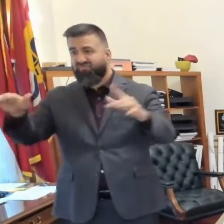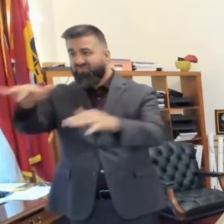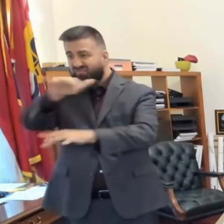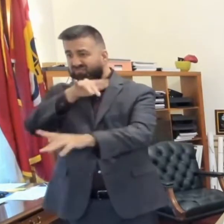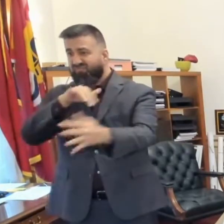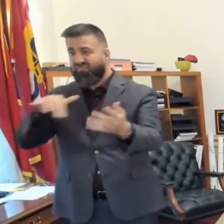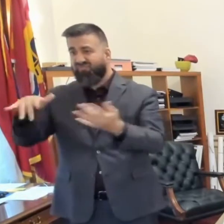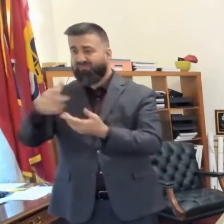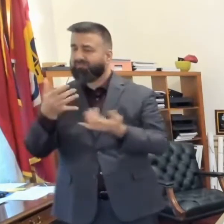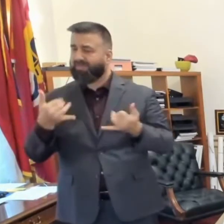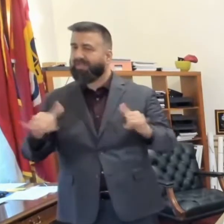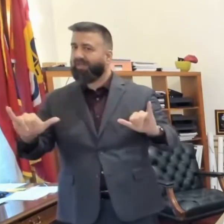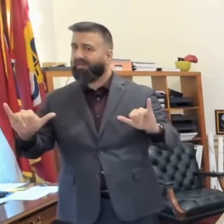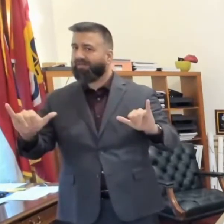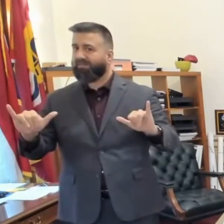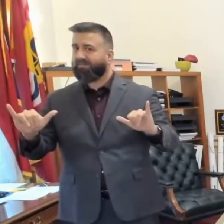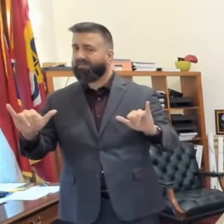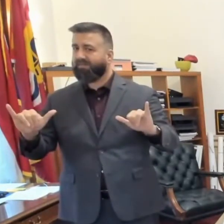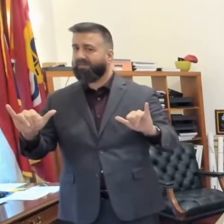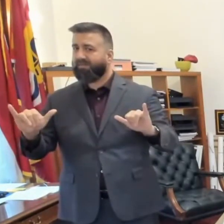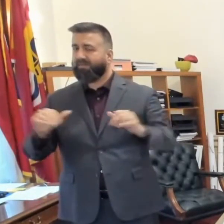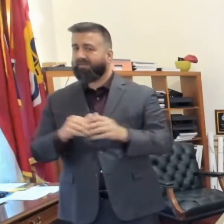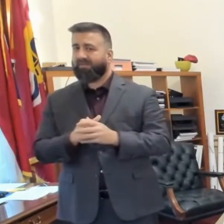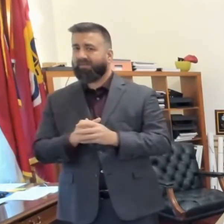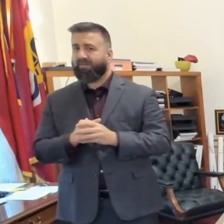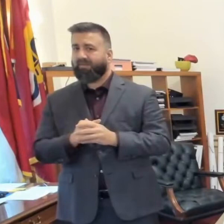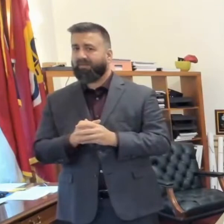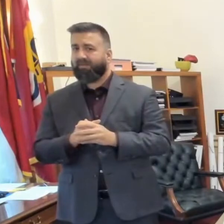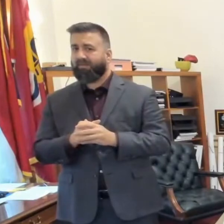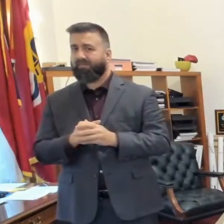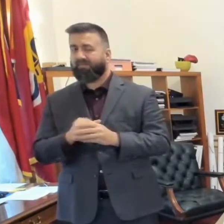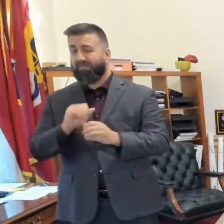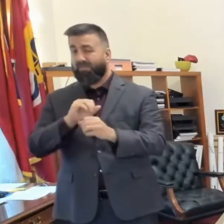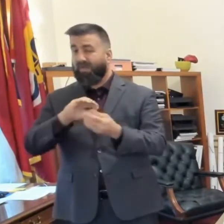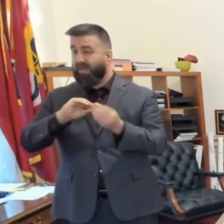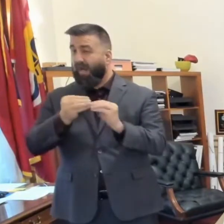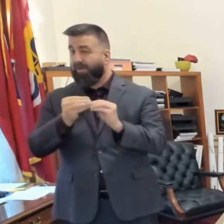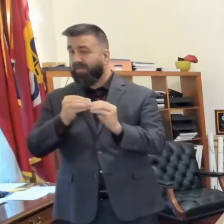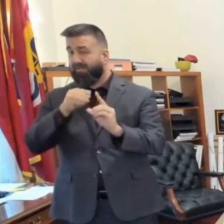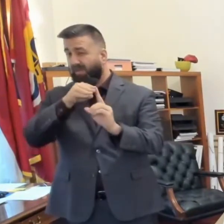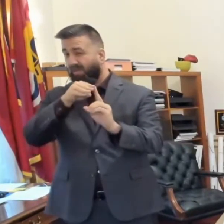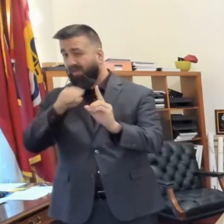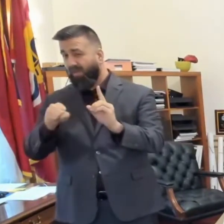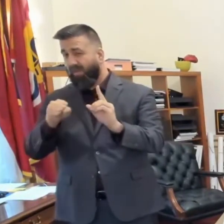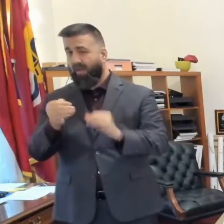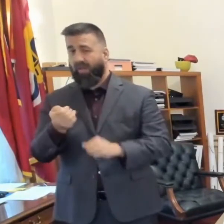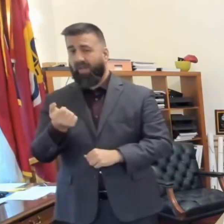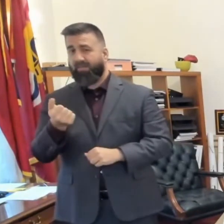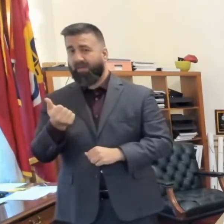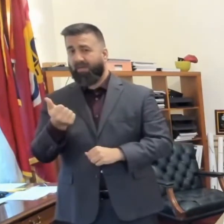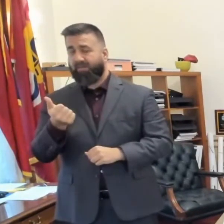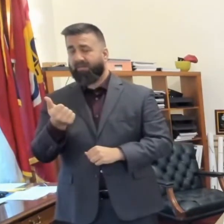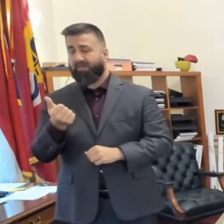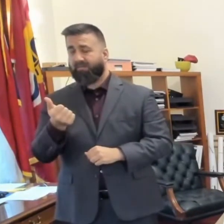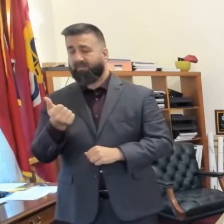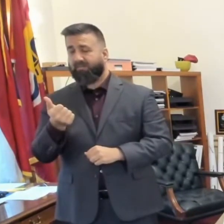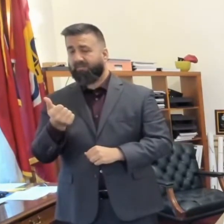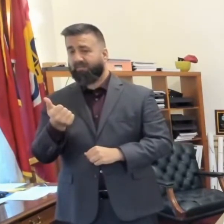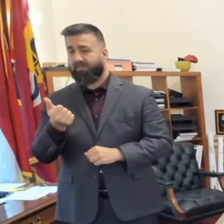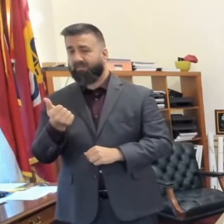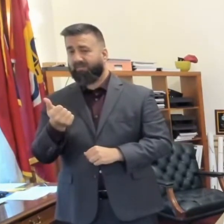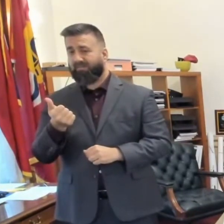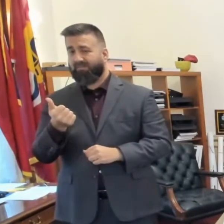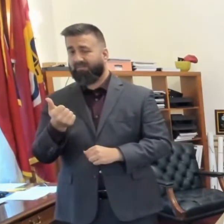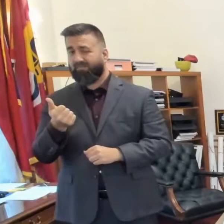pandemic going on. And while it has tempered just a little bit, we have still plateaued for the last few